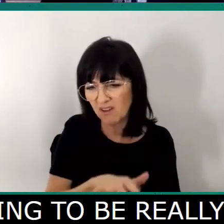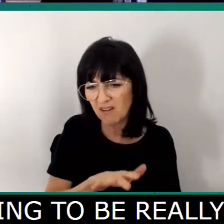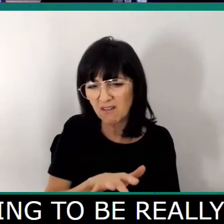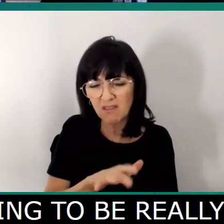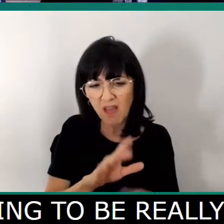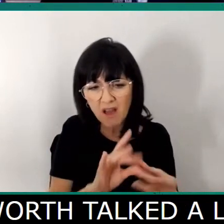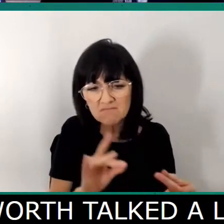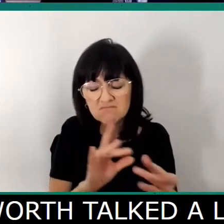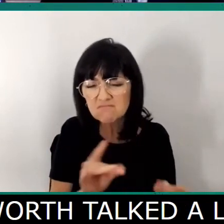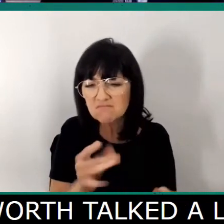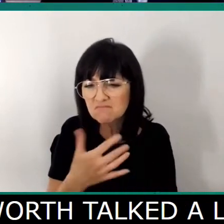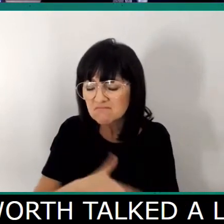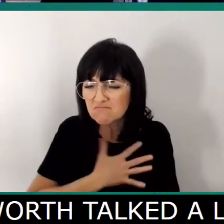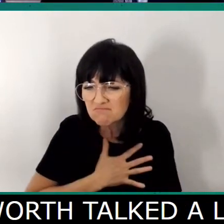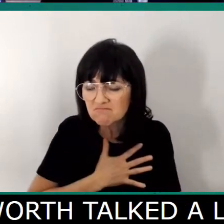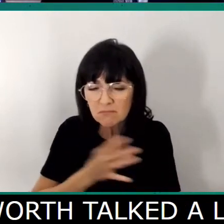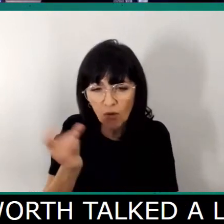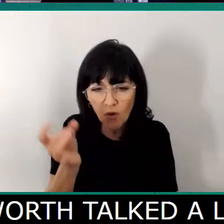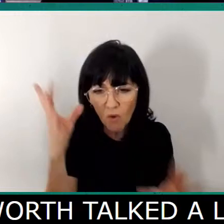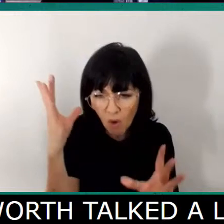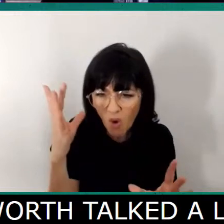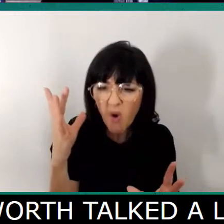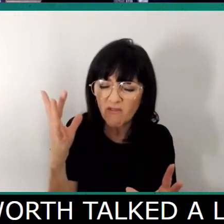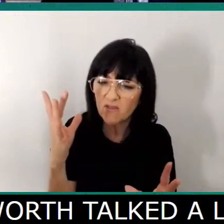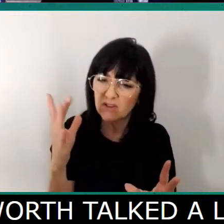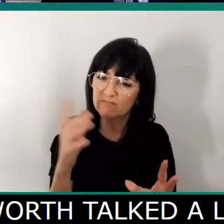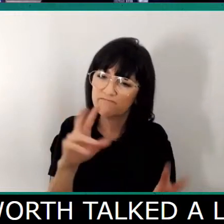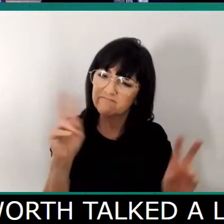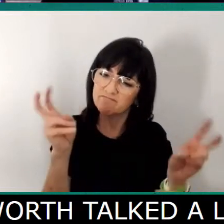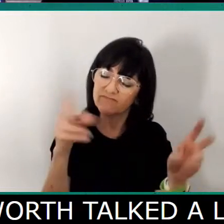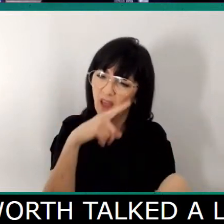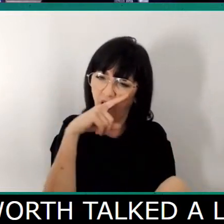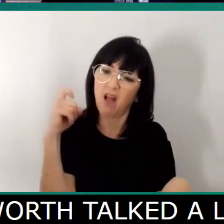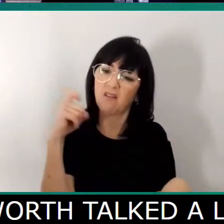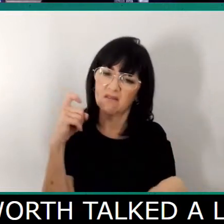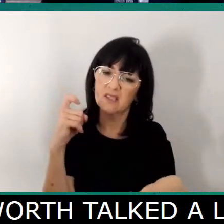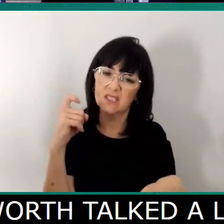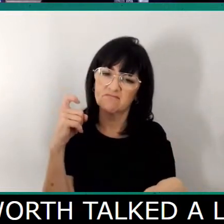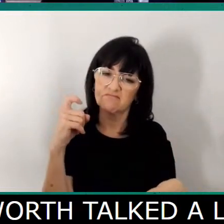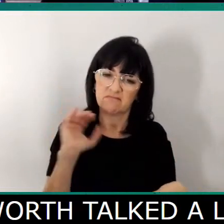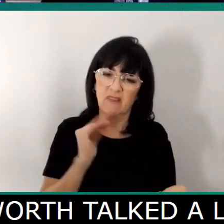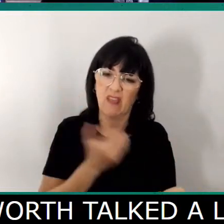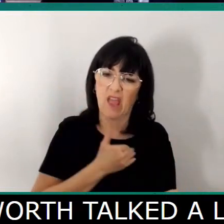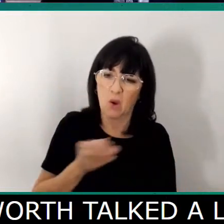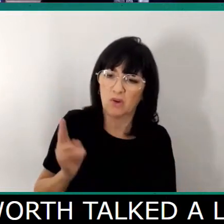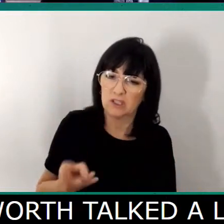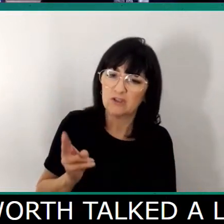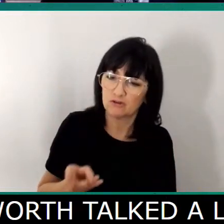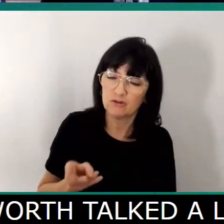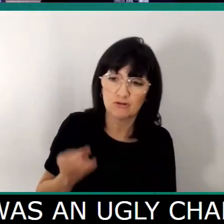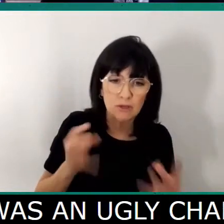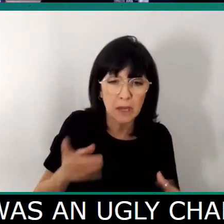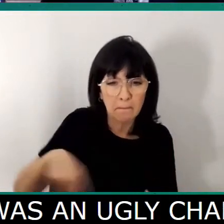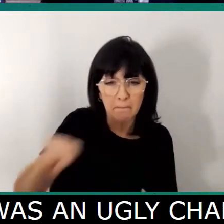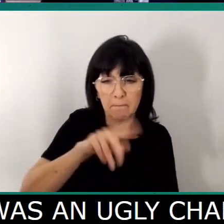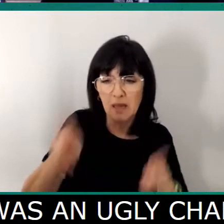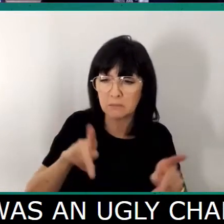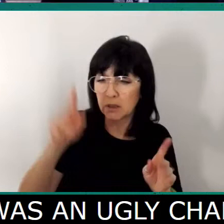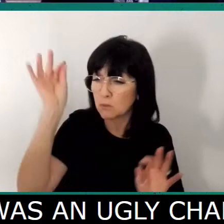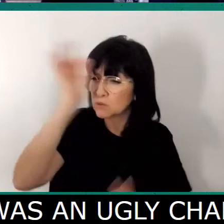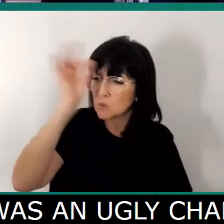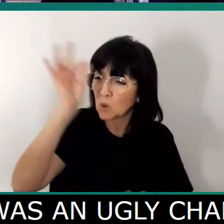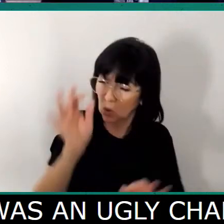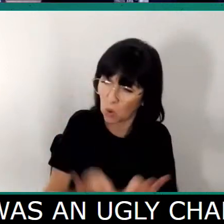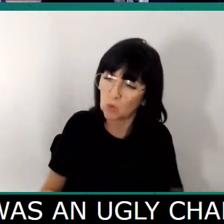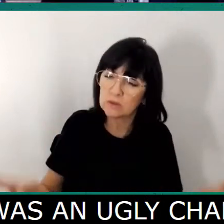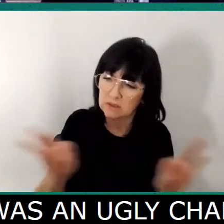our history. But we do have a history that many of us don't know about, and it's important that we